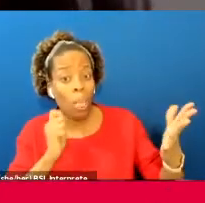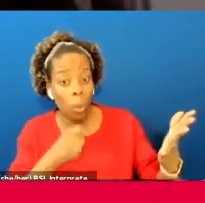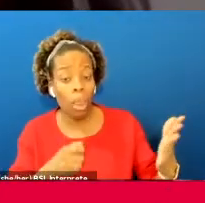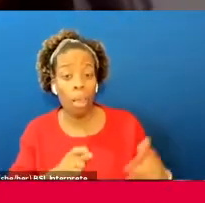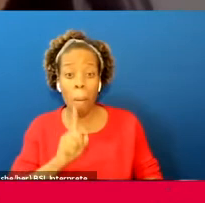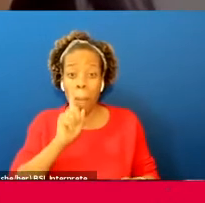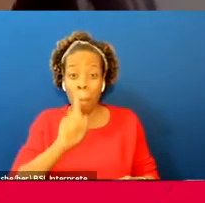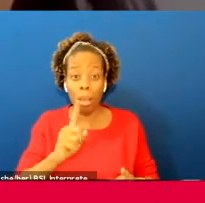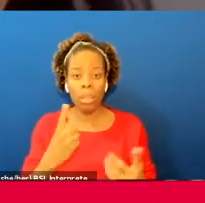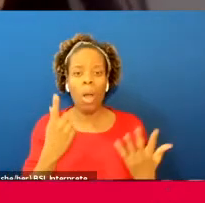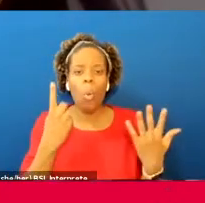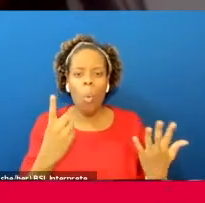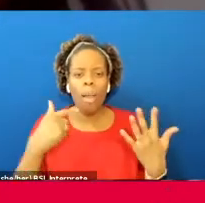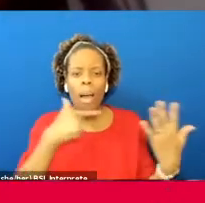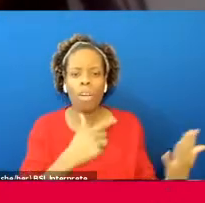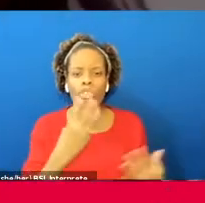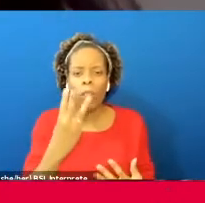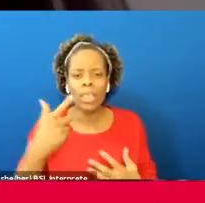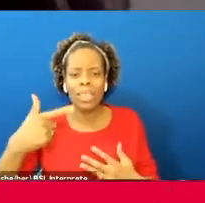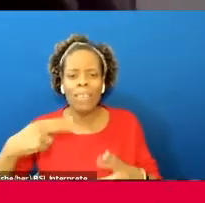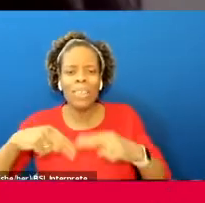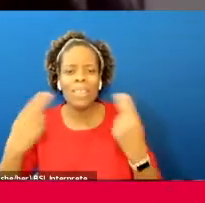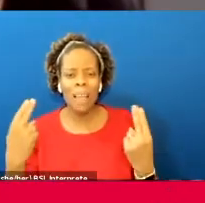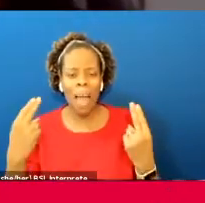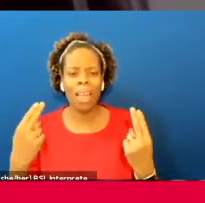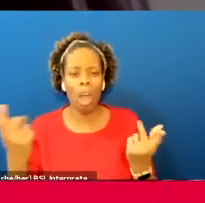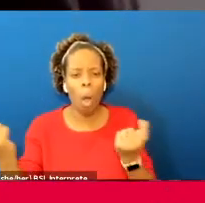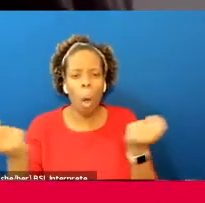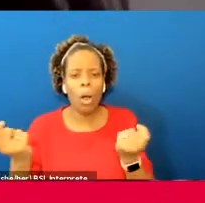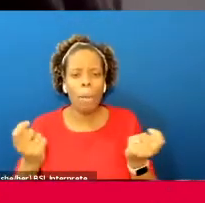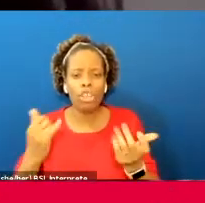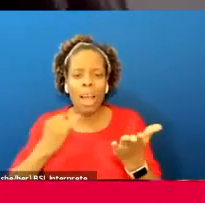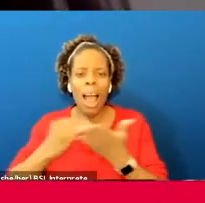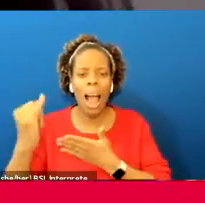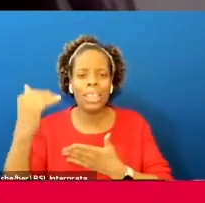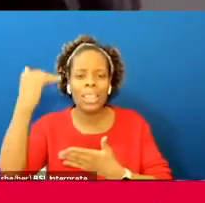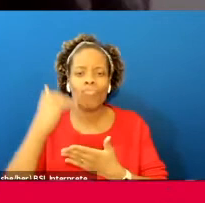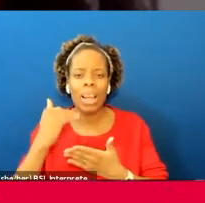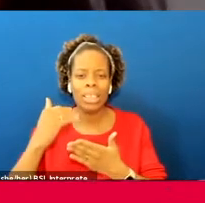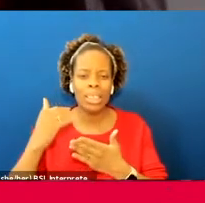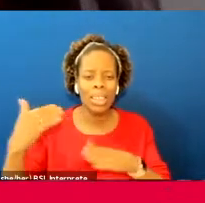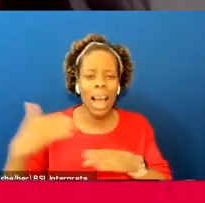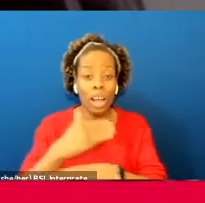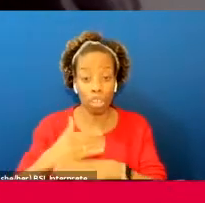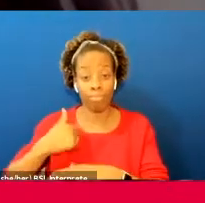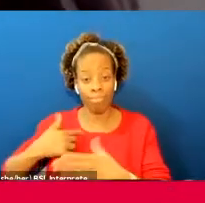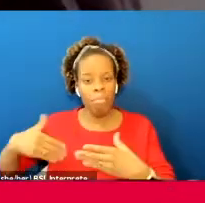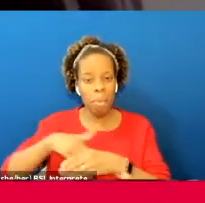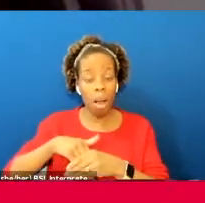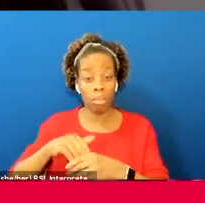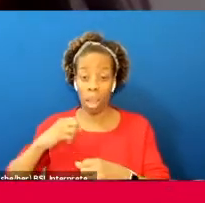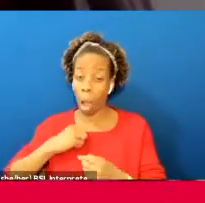137-day occupation of Goldsmiths from Goldsmiths Anti-Racist Action, which I was involved with. And one of our key